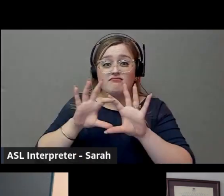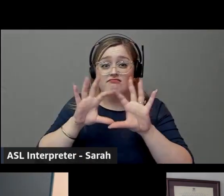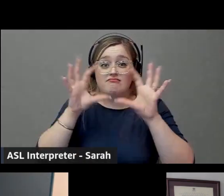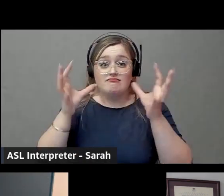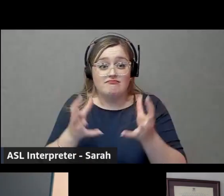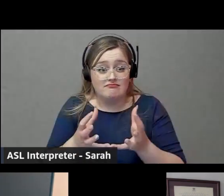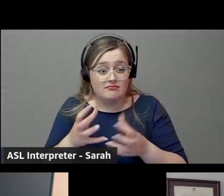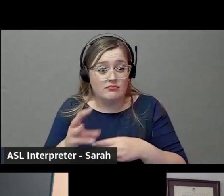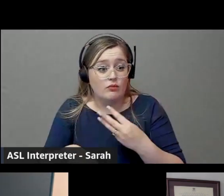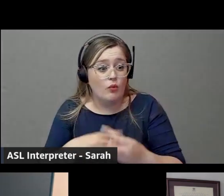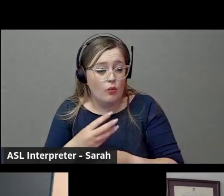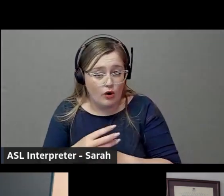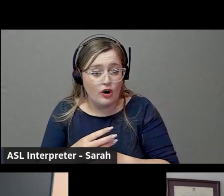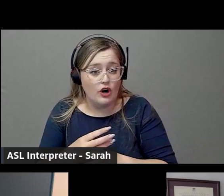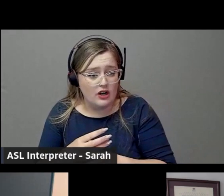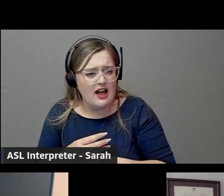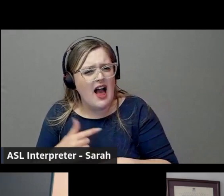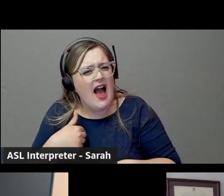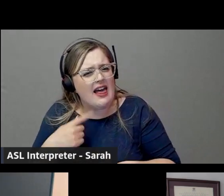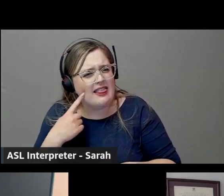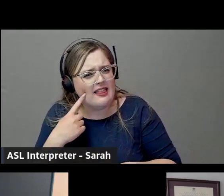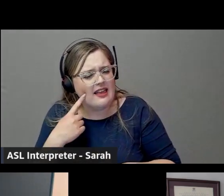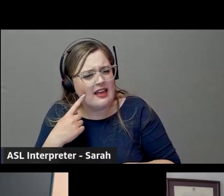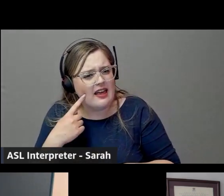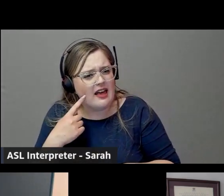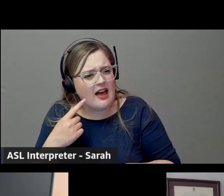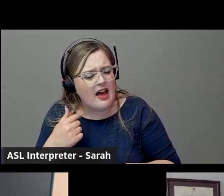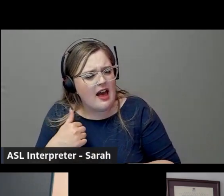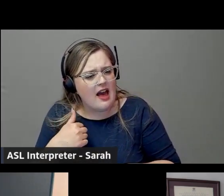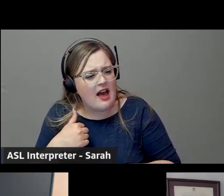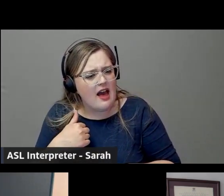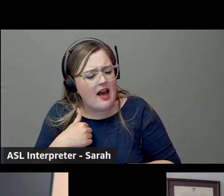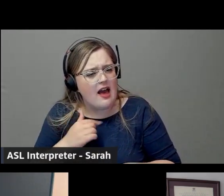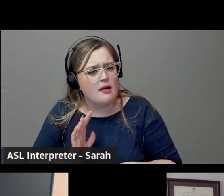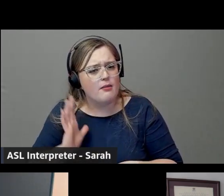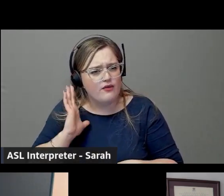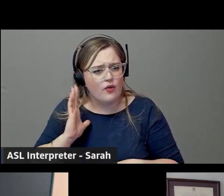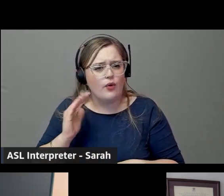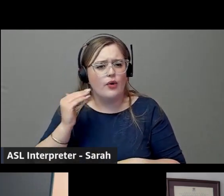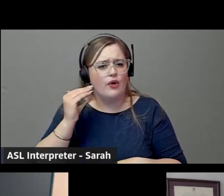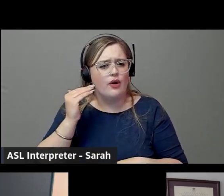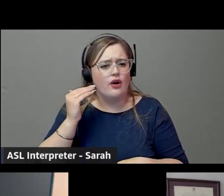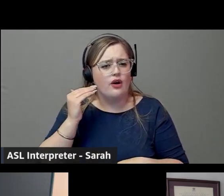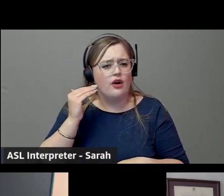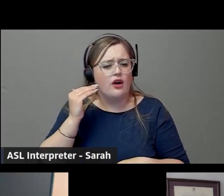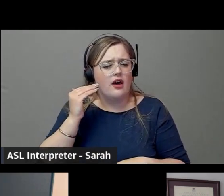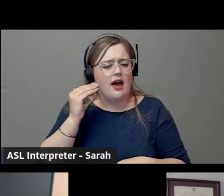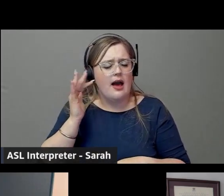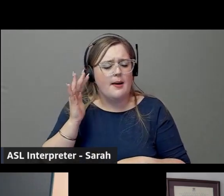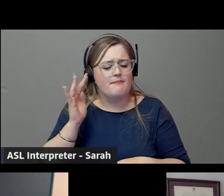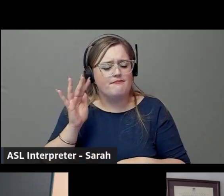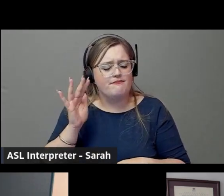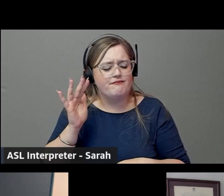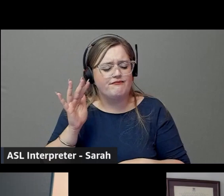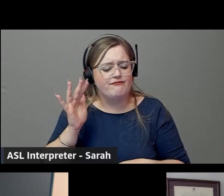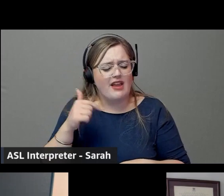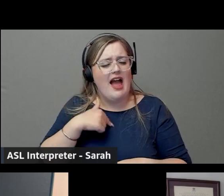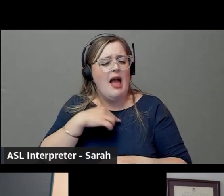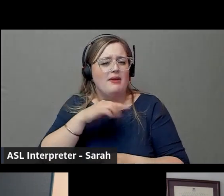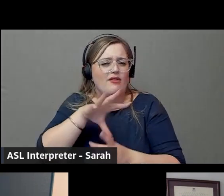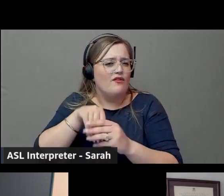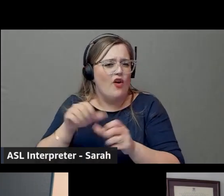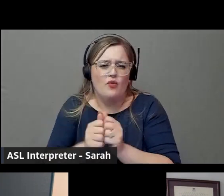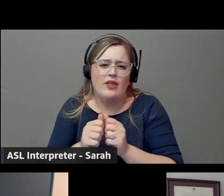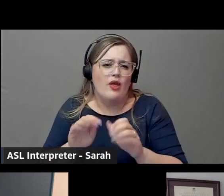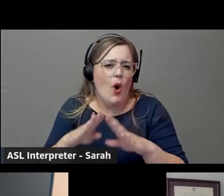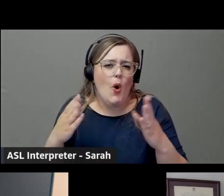of something that I think I used to know. When I was, I've been involved in open source